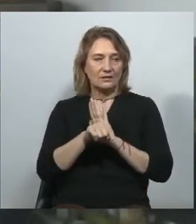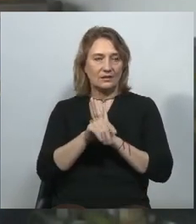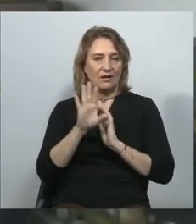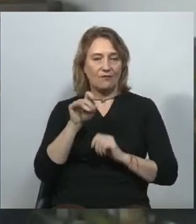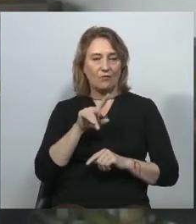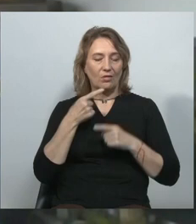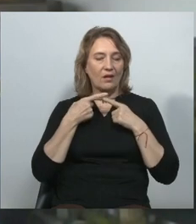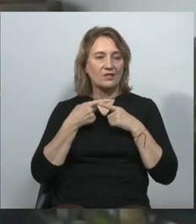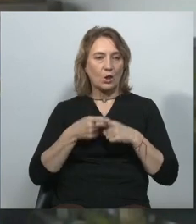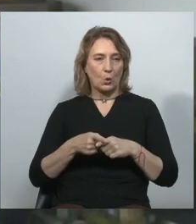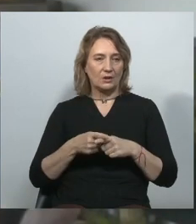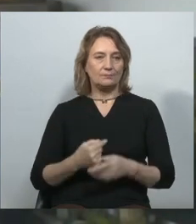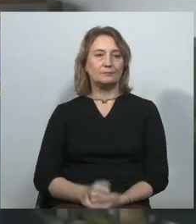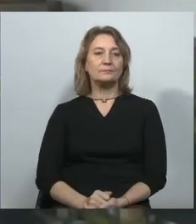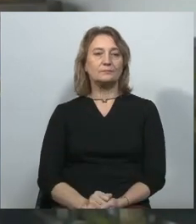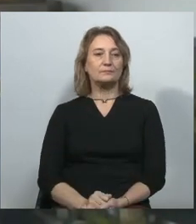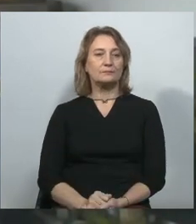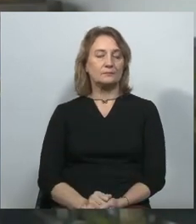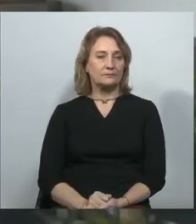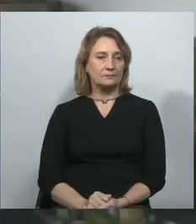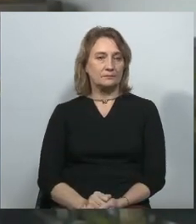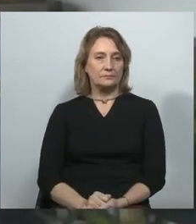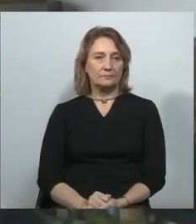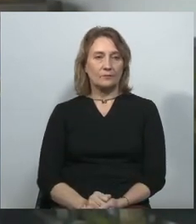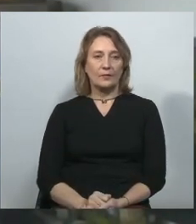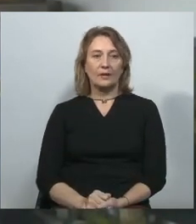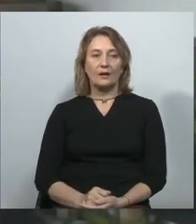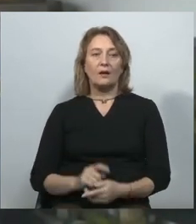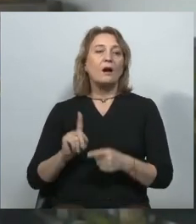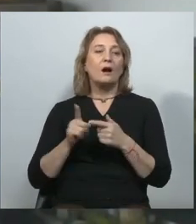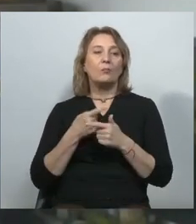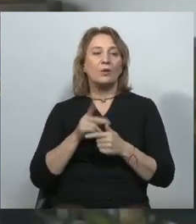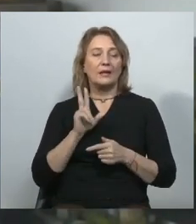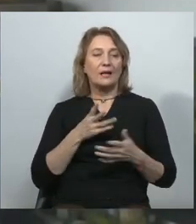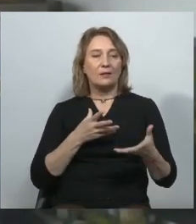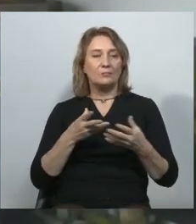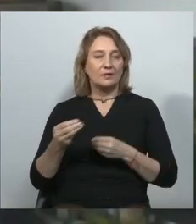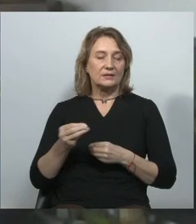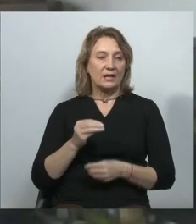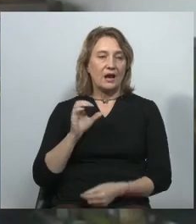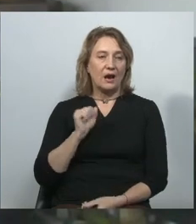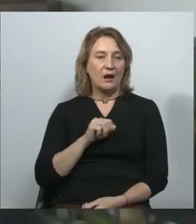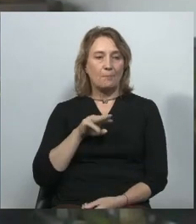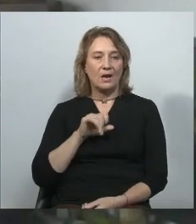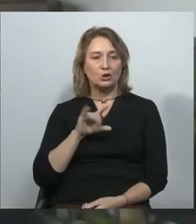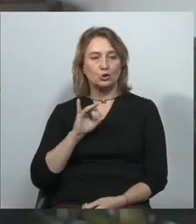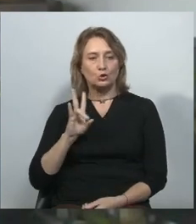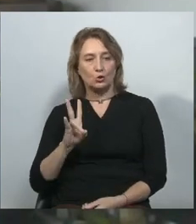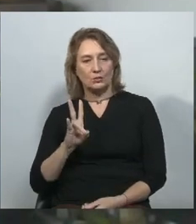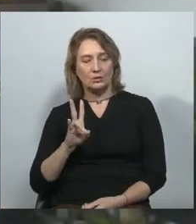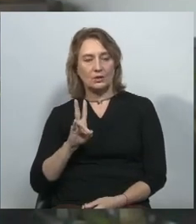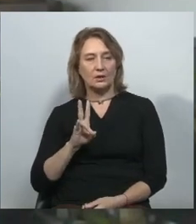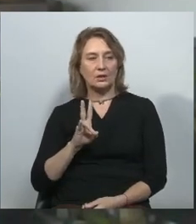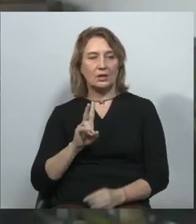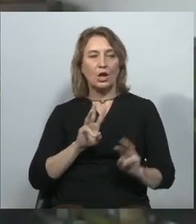manipulate reviews or products on Amazon, on online, for restaurants, that kind of thing. And that's becoming cheaper and easier